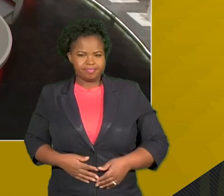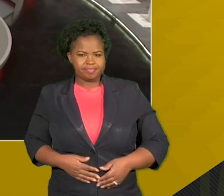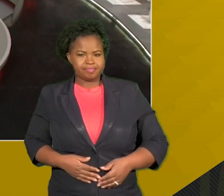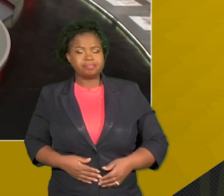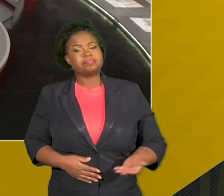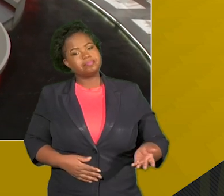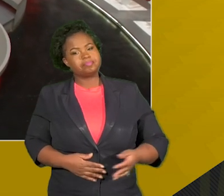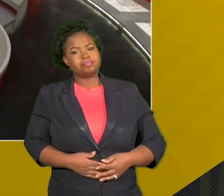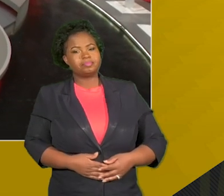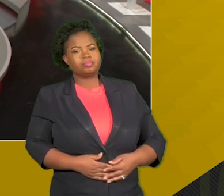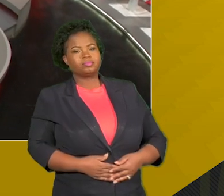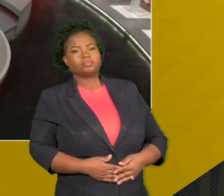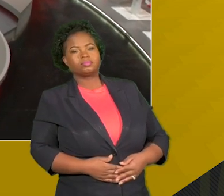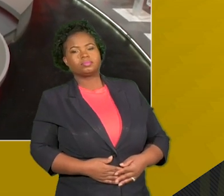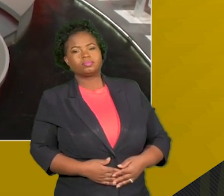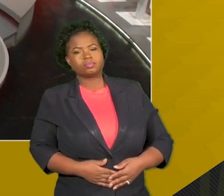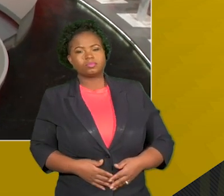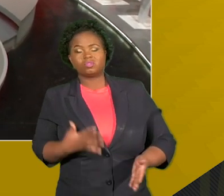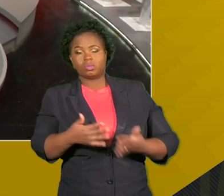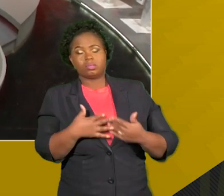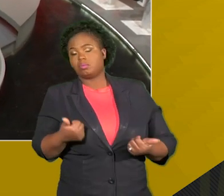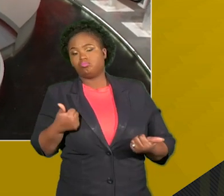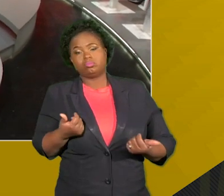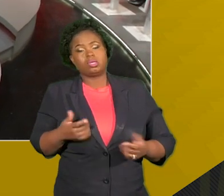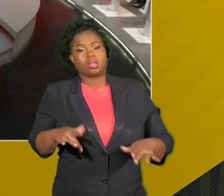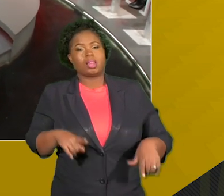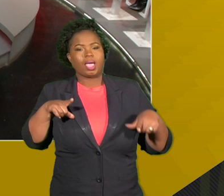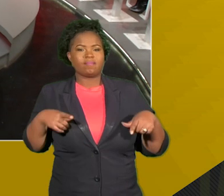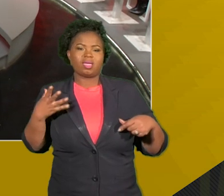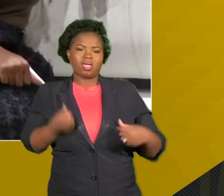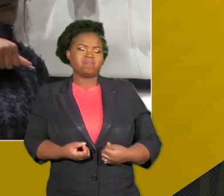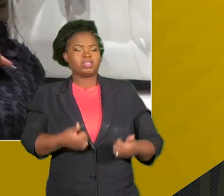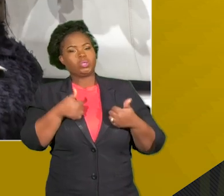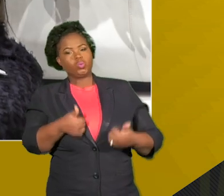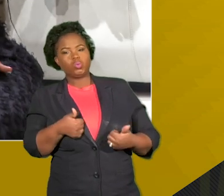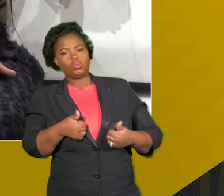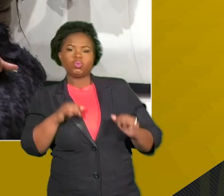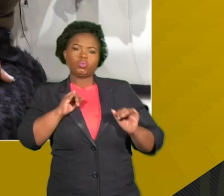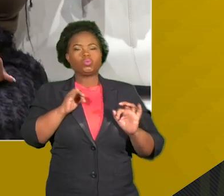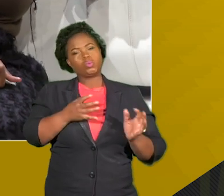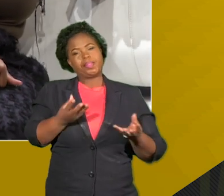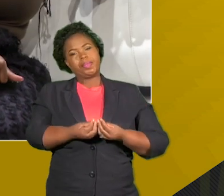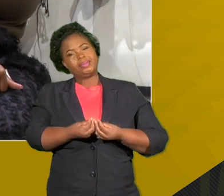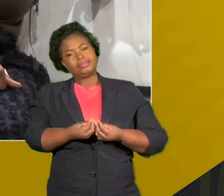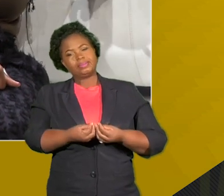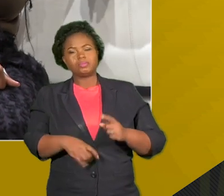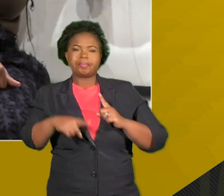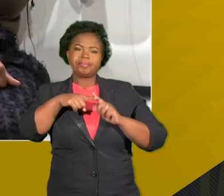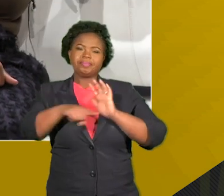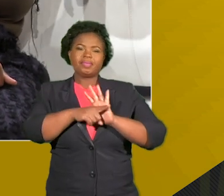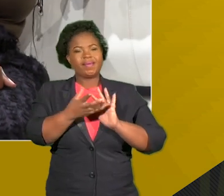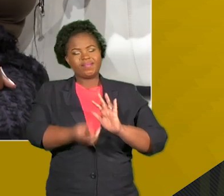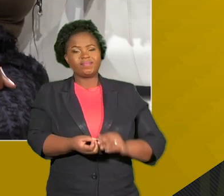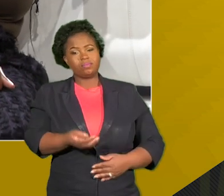All right. Anything that you do in life, finally, the good, the bad, and the ugly. Let's speak a little bit about what you guys